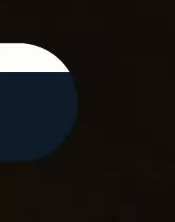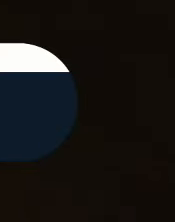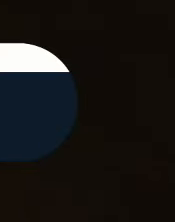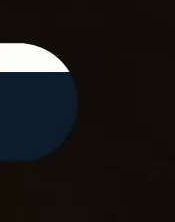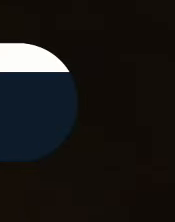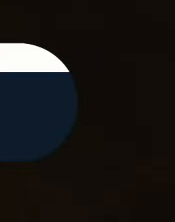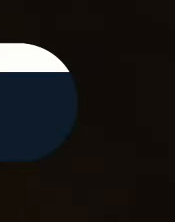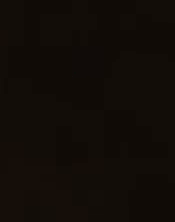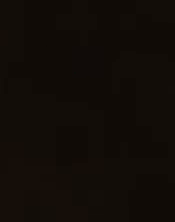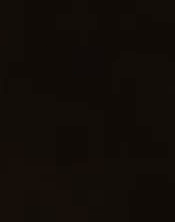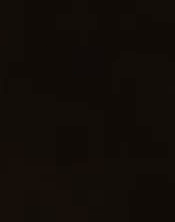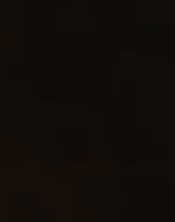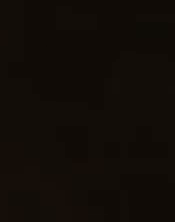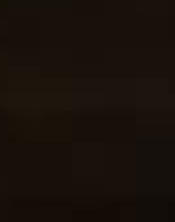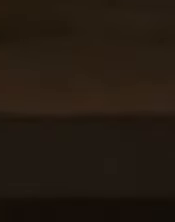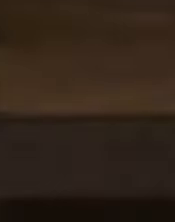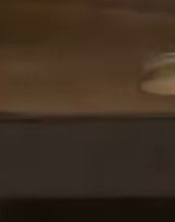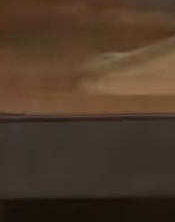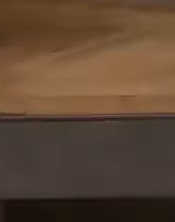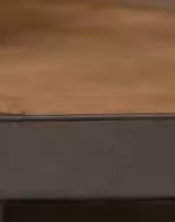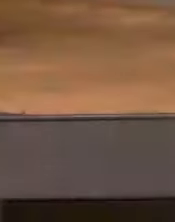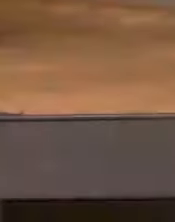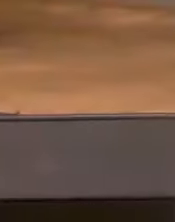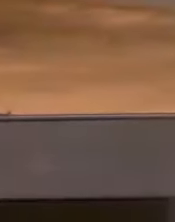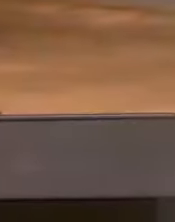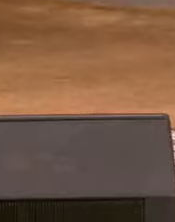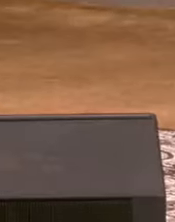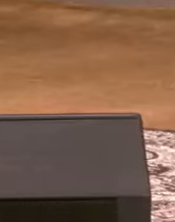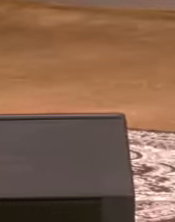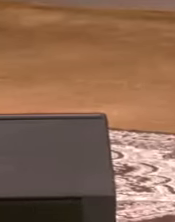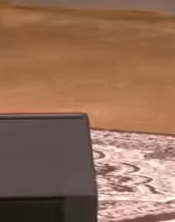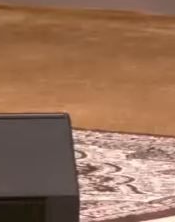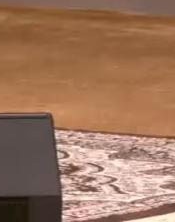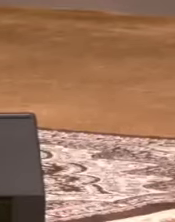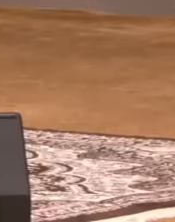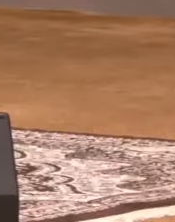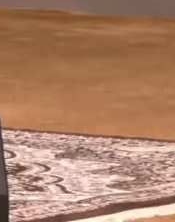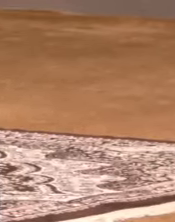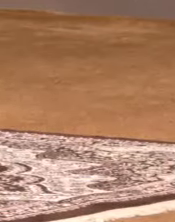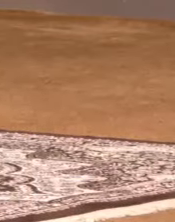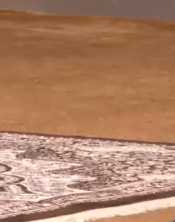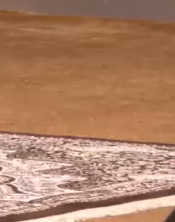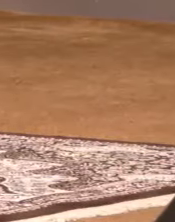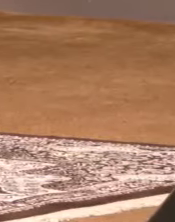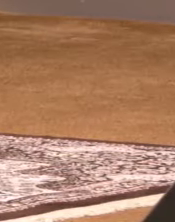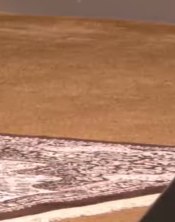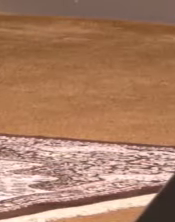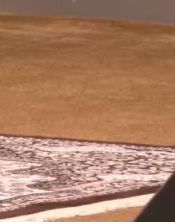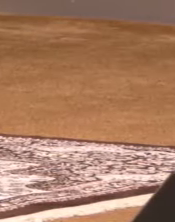believers in course. There are the backward-looking believers in course. There are